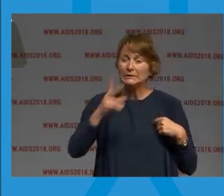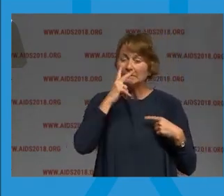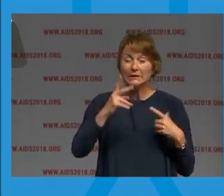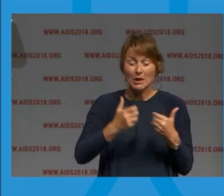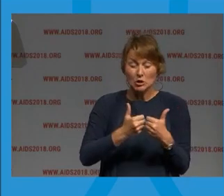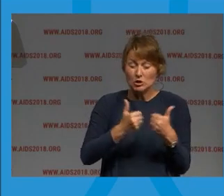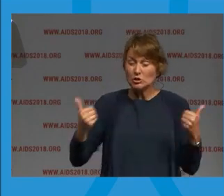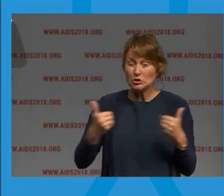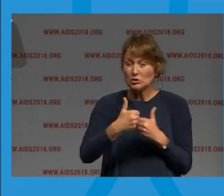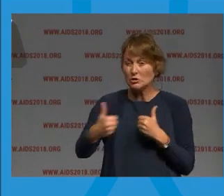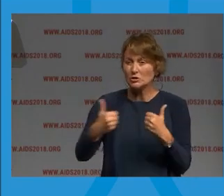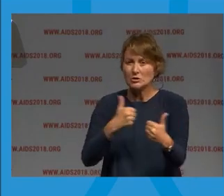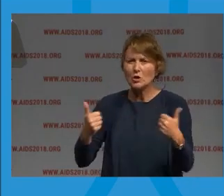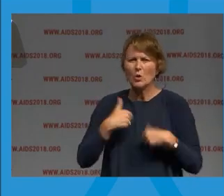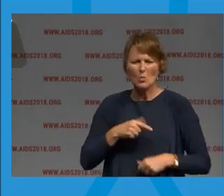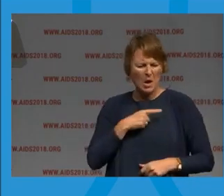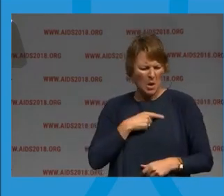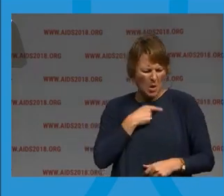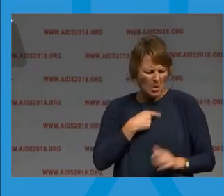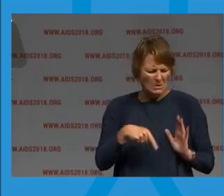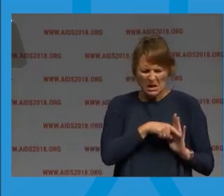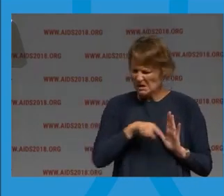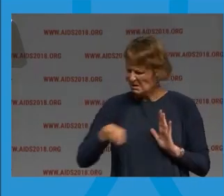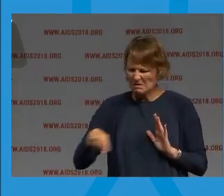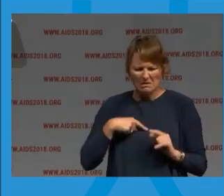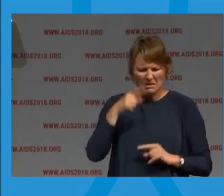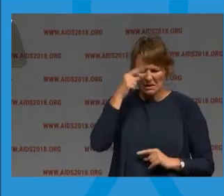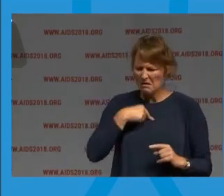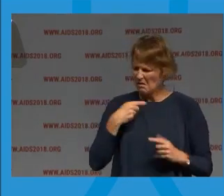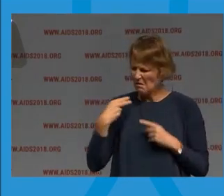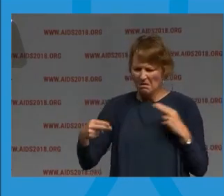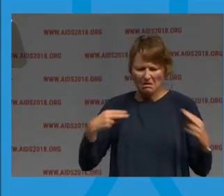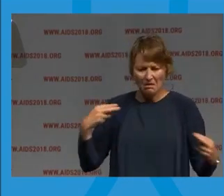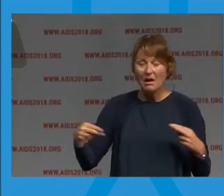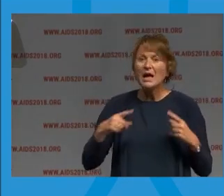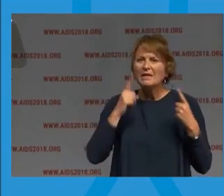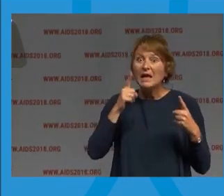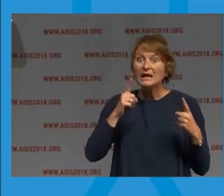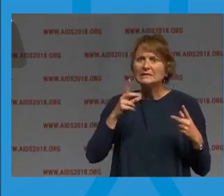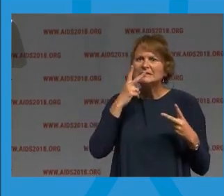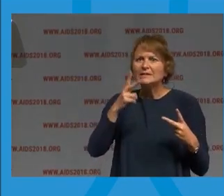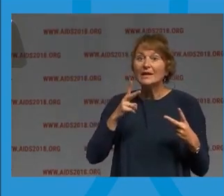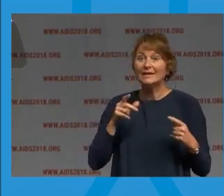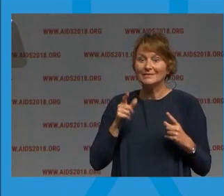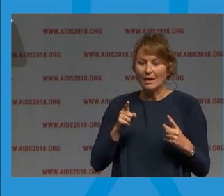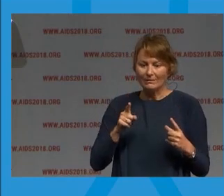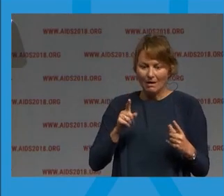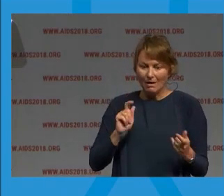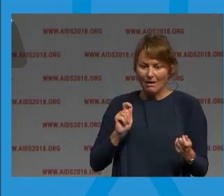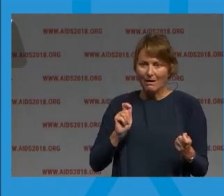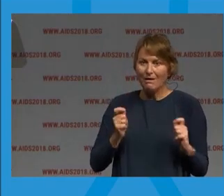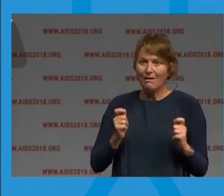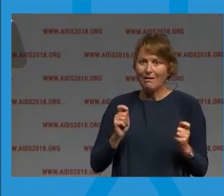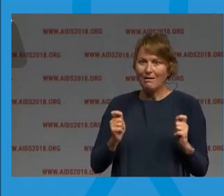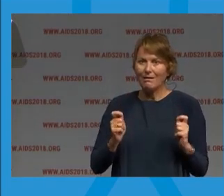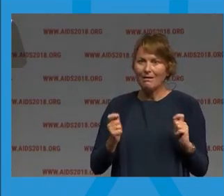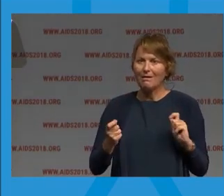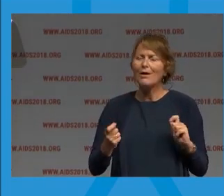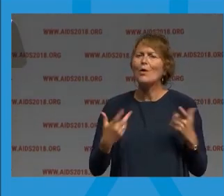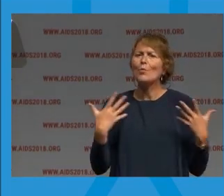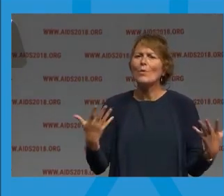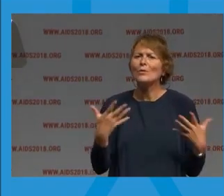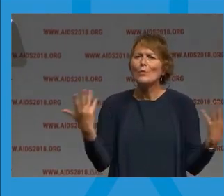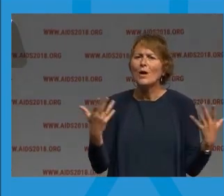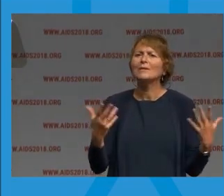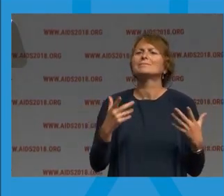prejudice, and then I watched it transform itself with